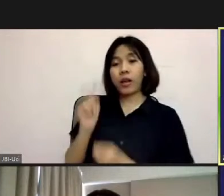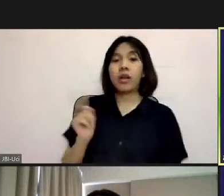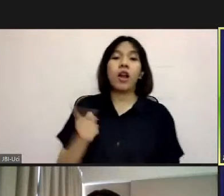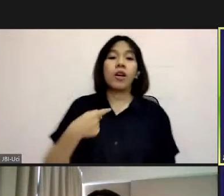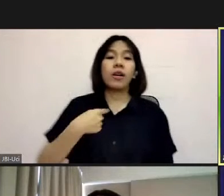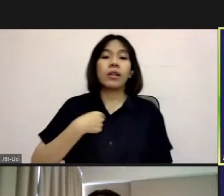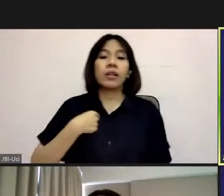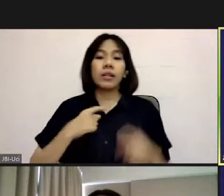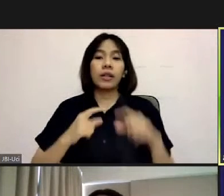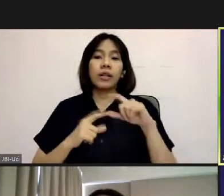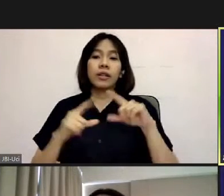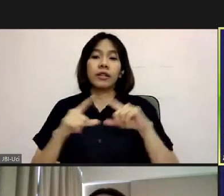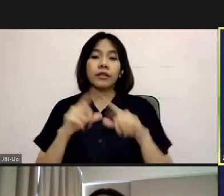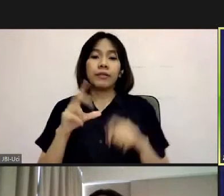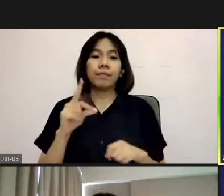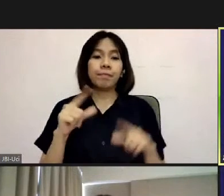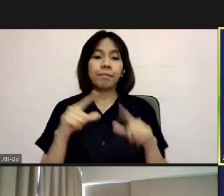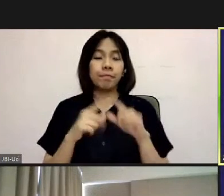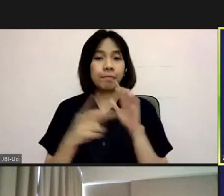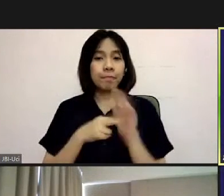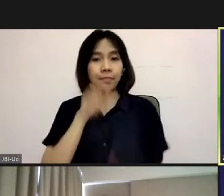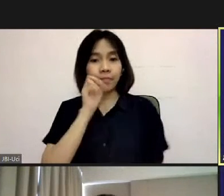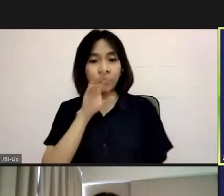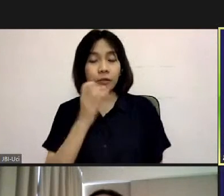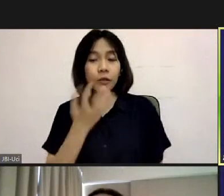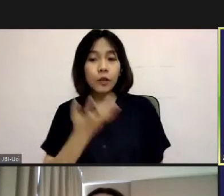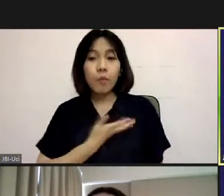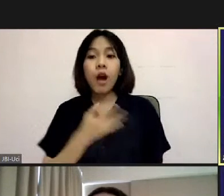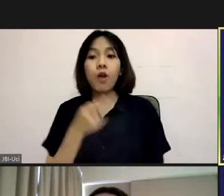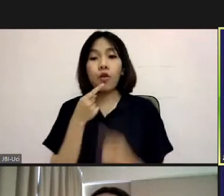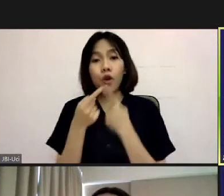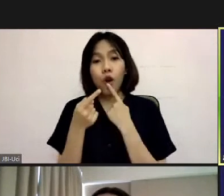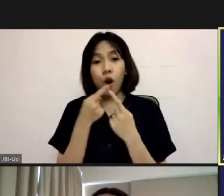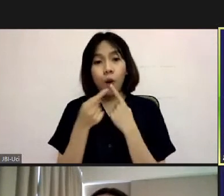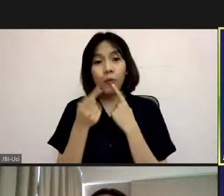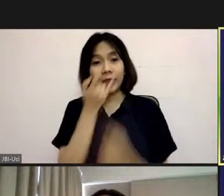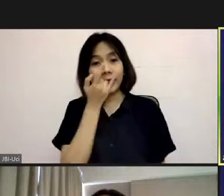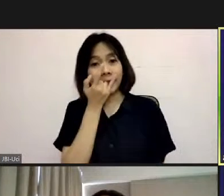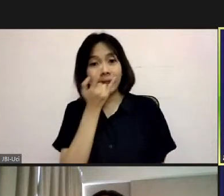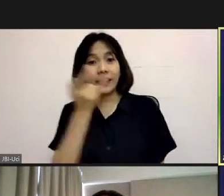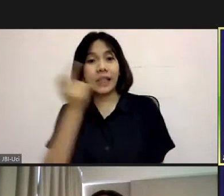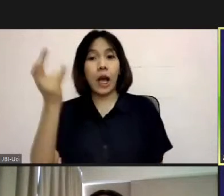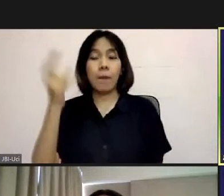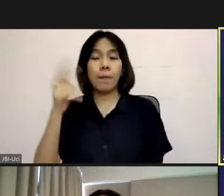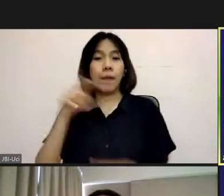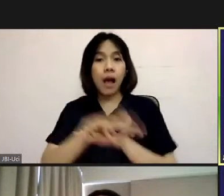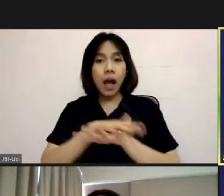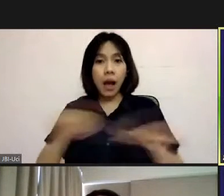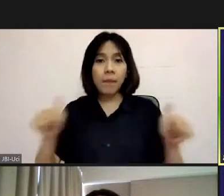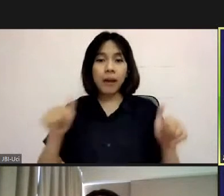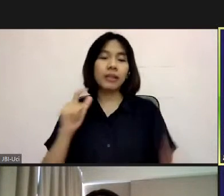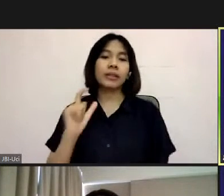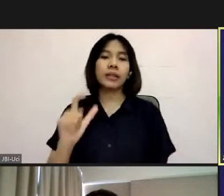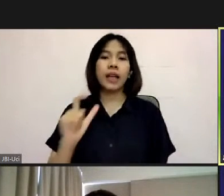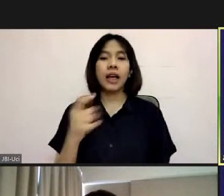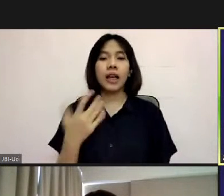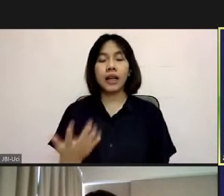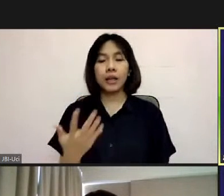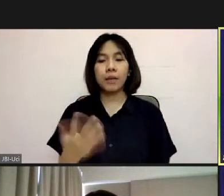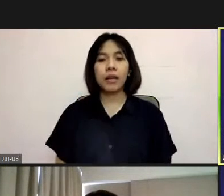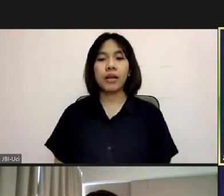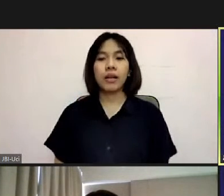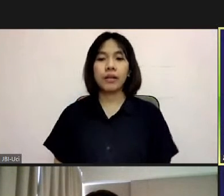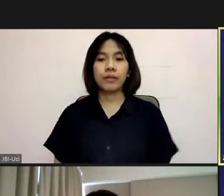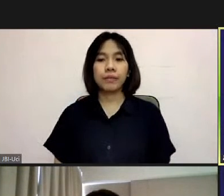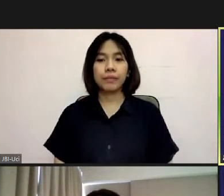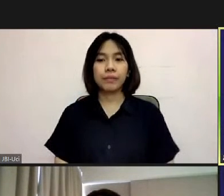about the low connection of internet. So what I suggest is that to make sure that your connection,